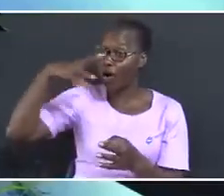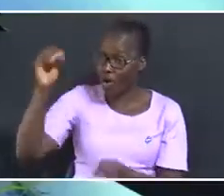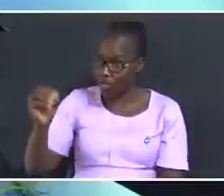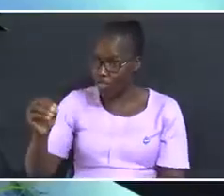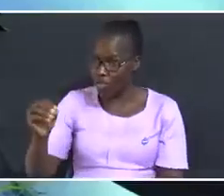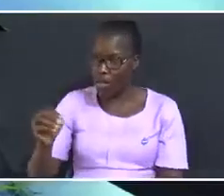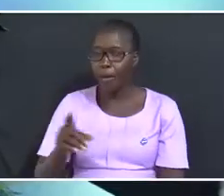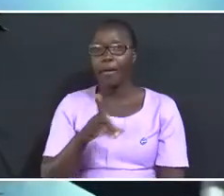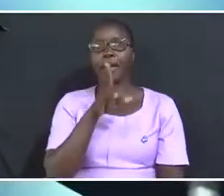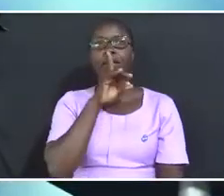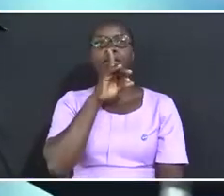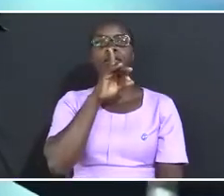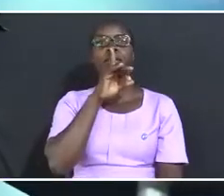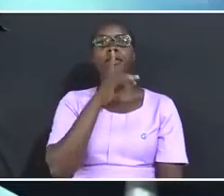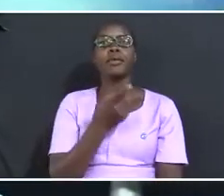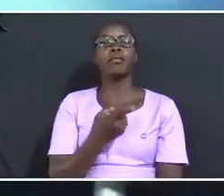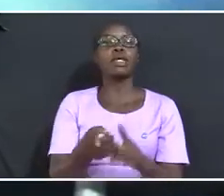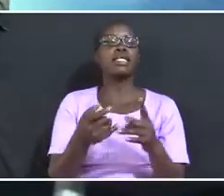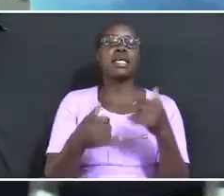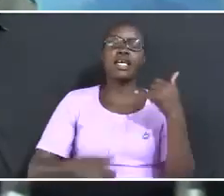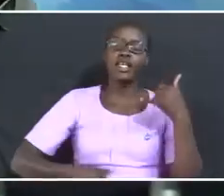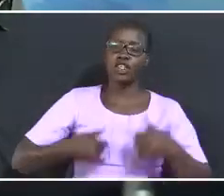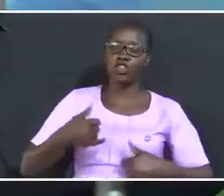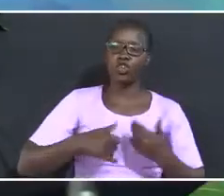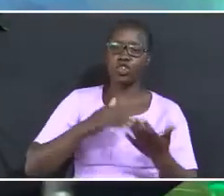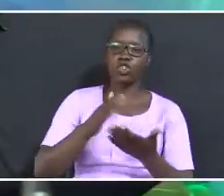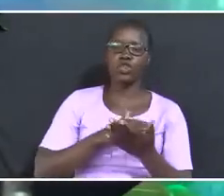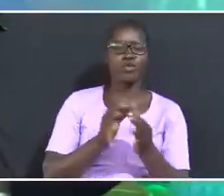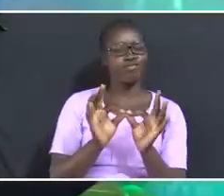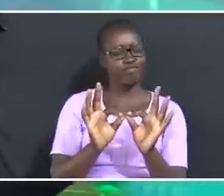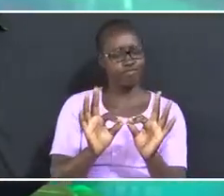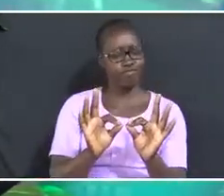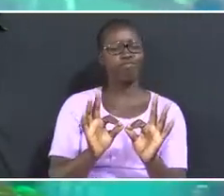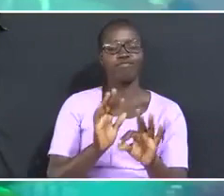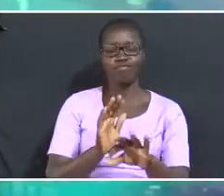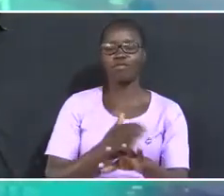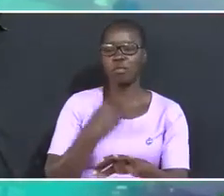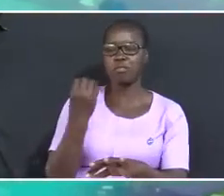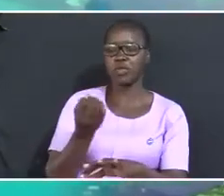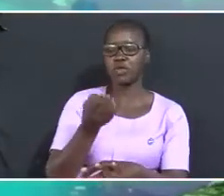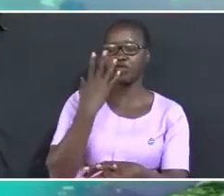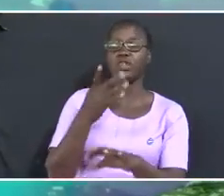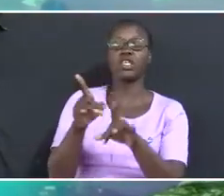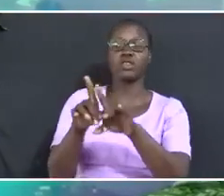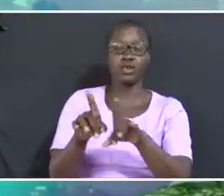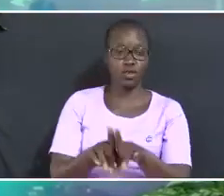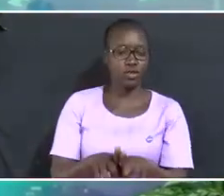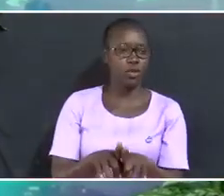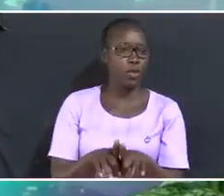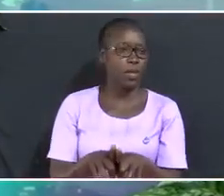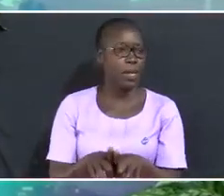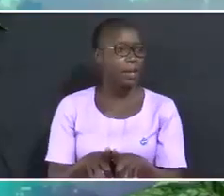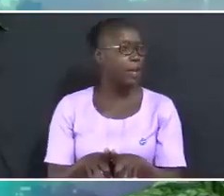But I enjoyed the song, very good one. I also was